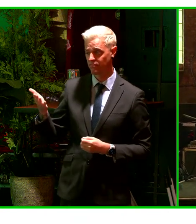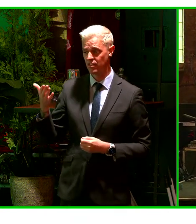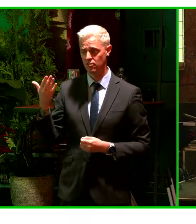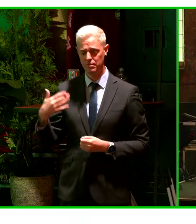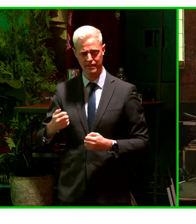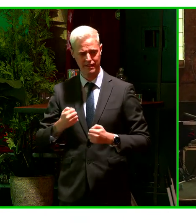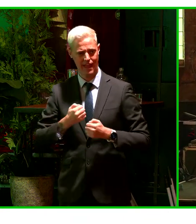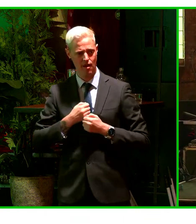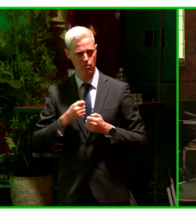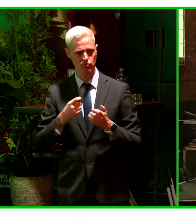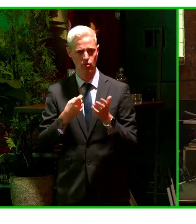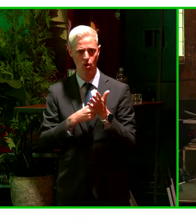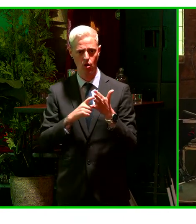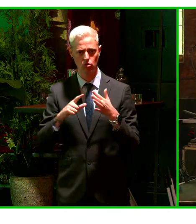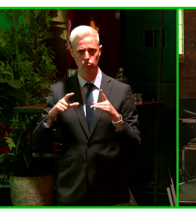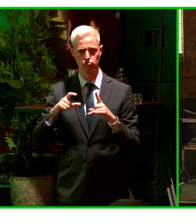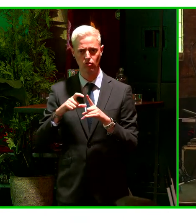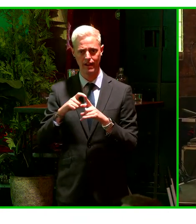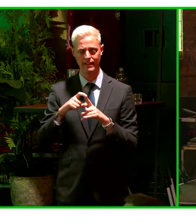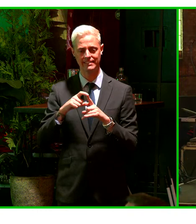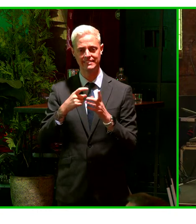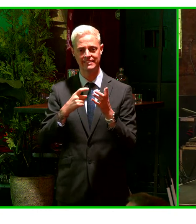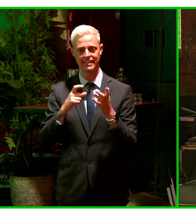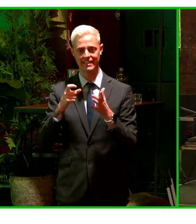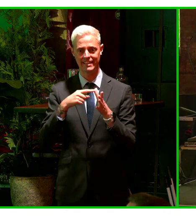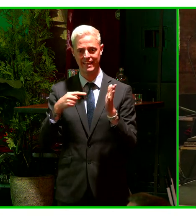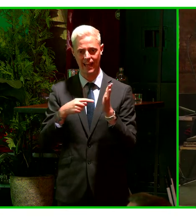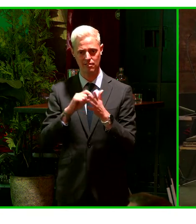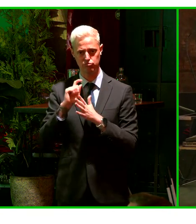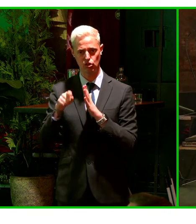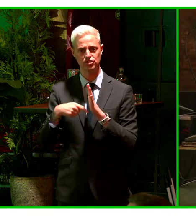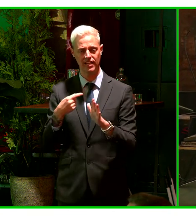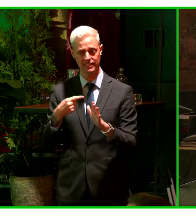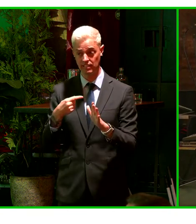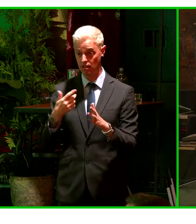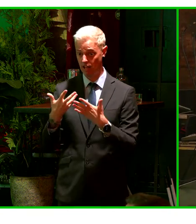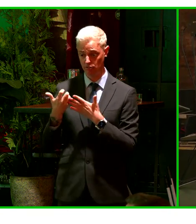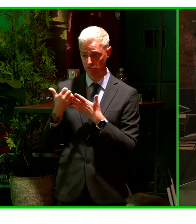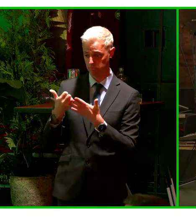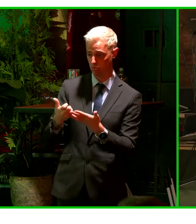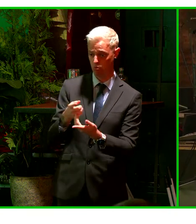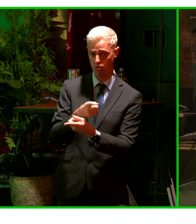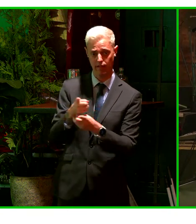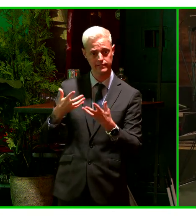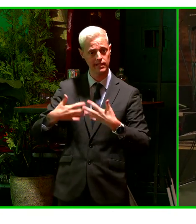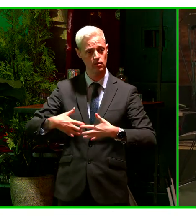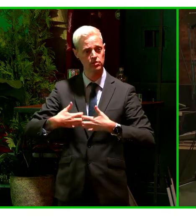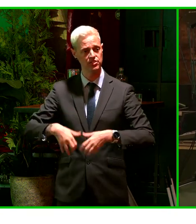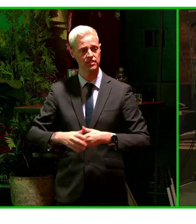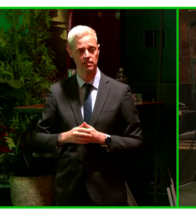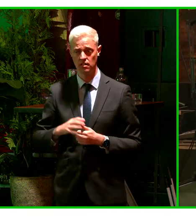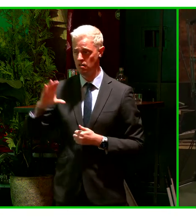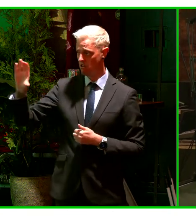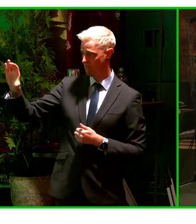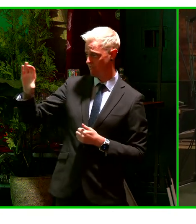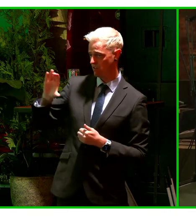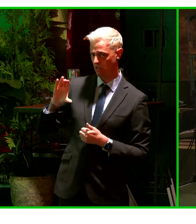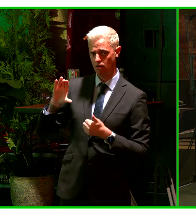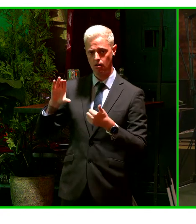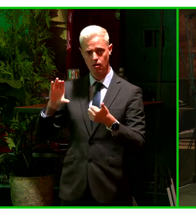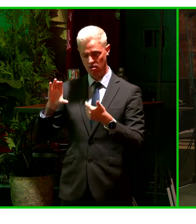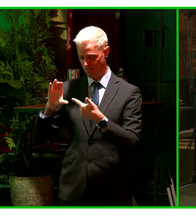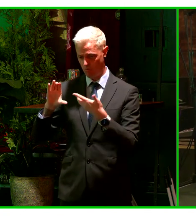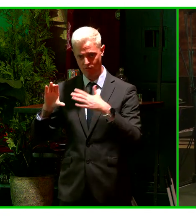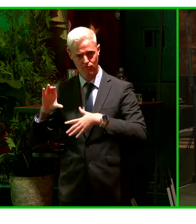It's really hard to demonstrate your technology and to be supported in doing that, so to find the funding to do that. And then it's